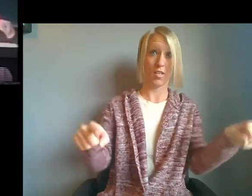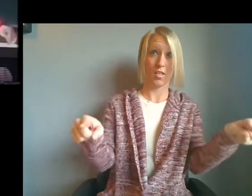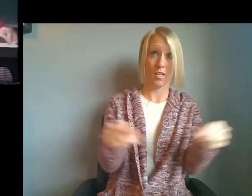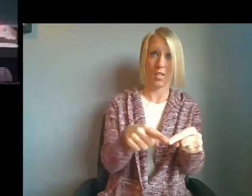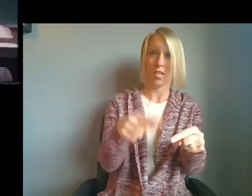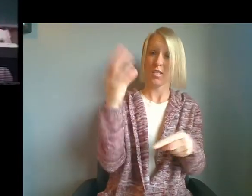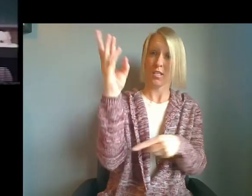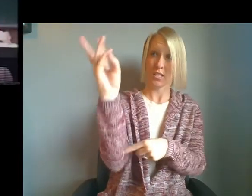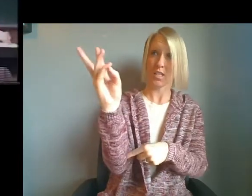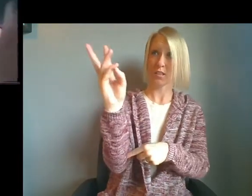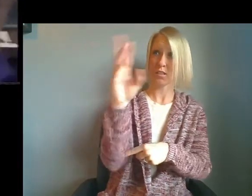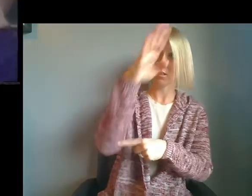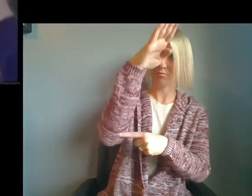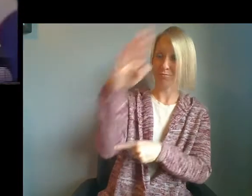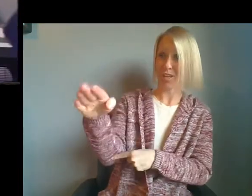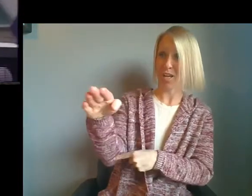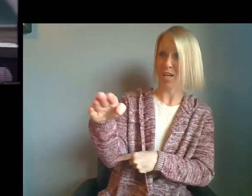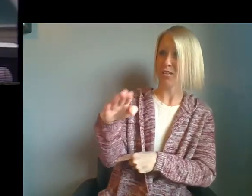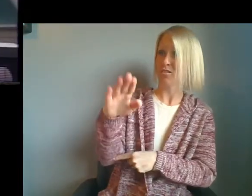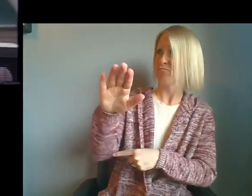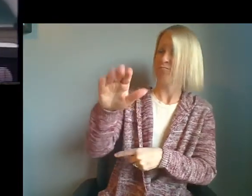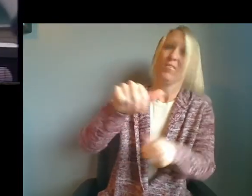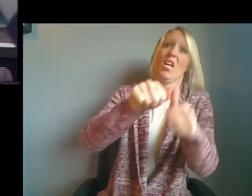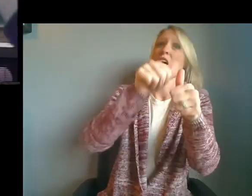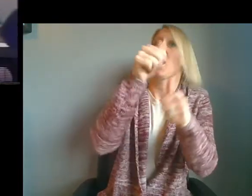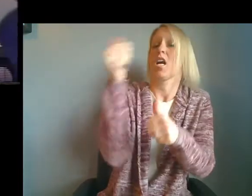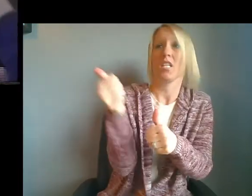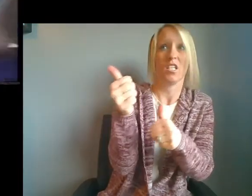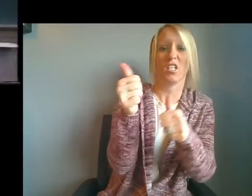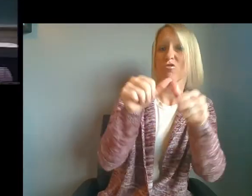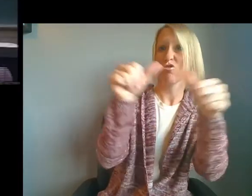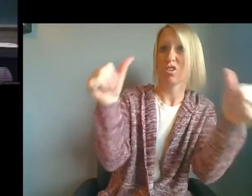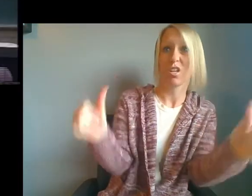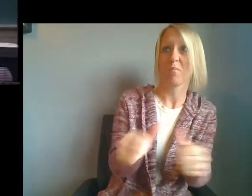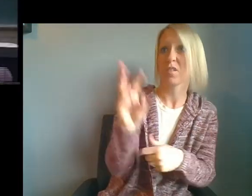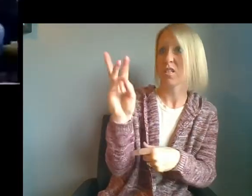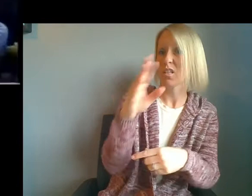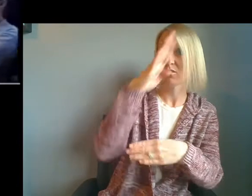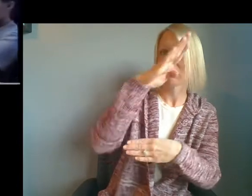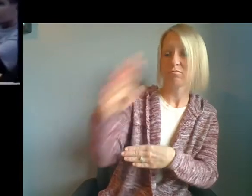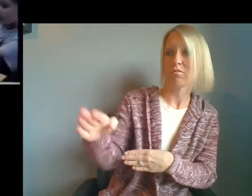shape? Tell me what the name of that shape is. Alicia, what's that shape?